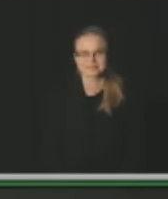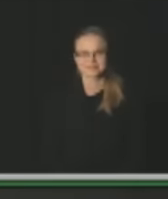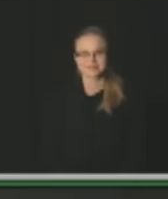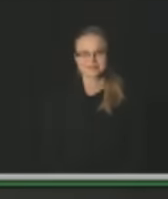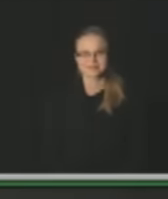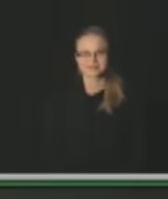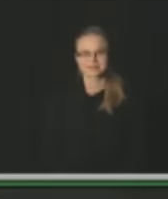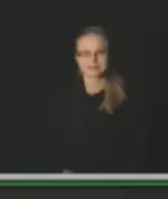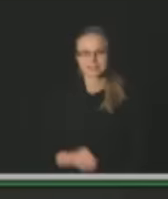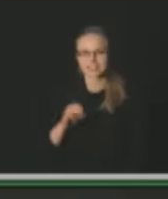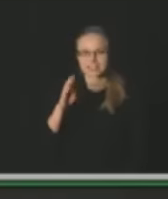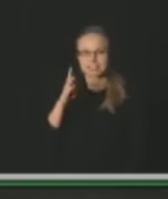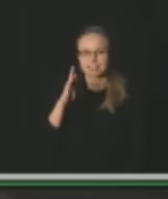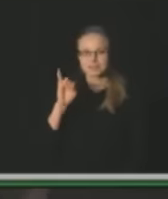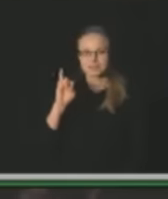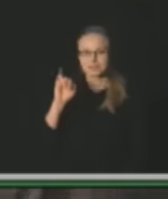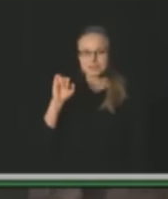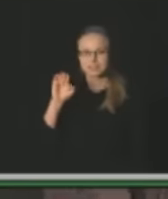Bikramjeet Singh.